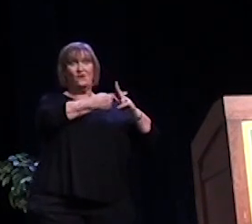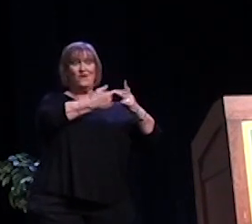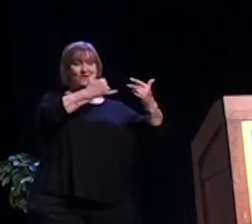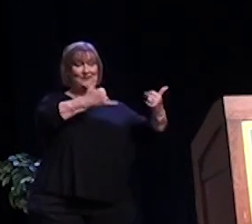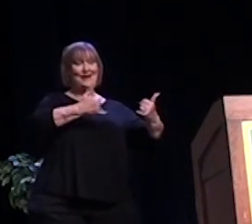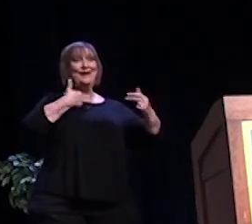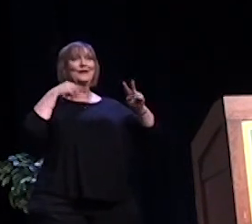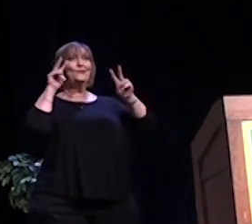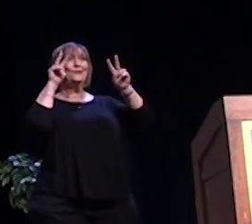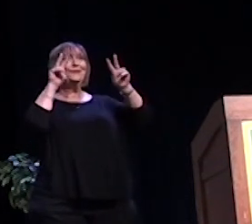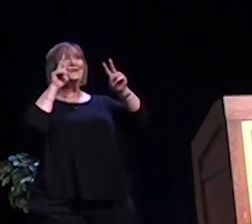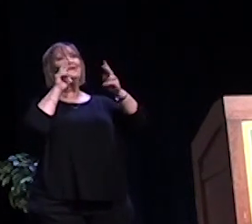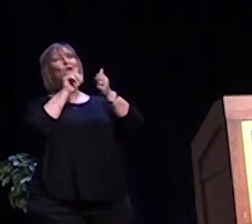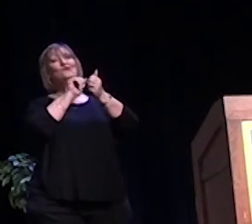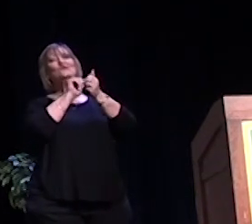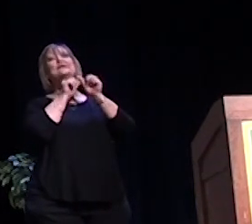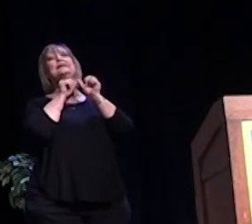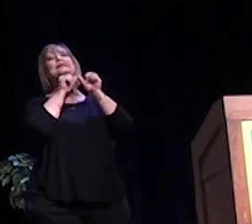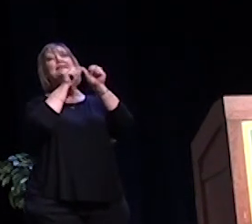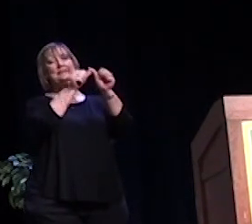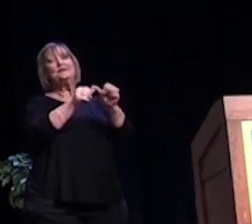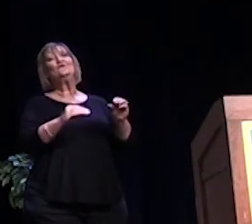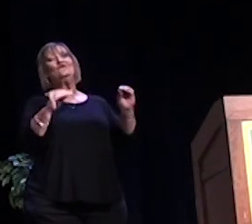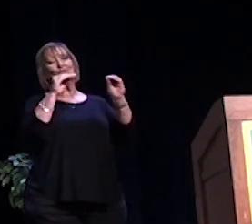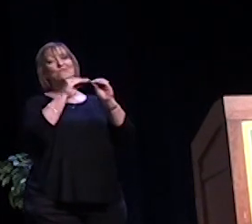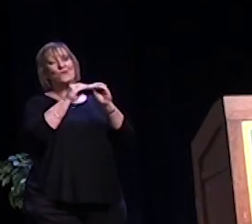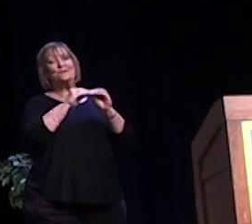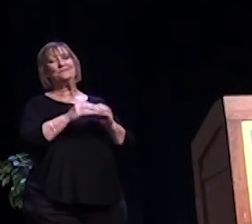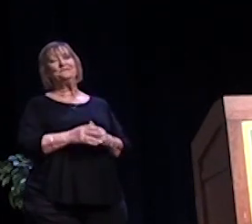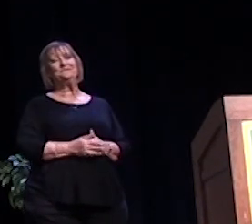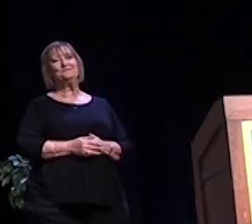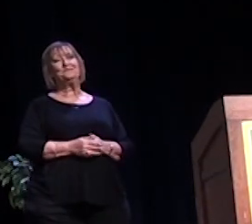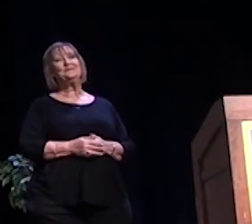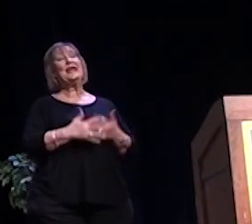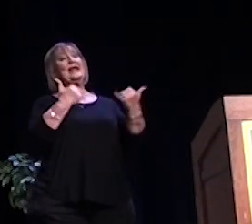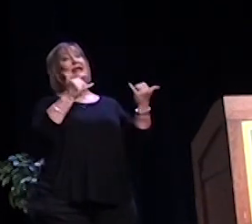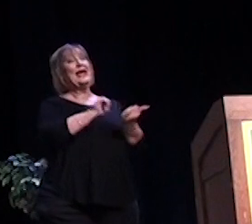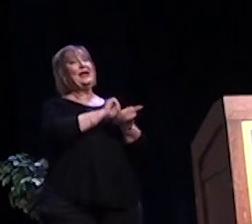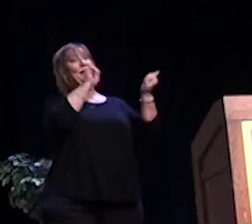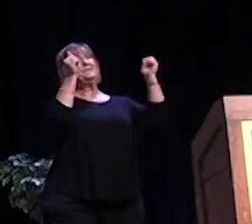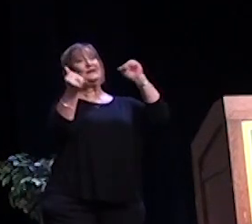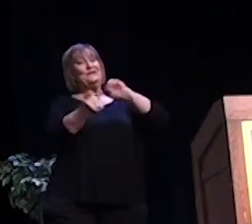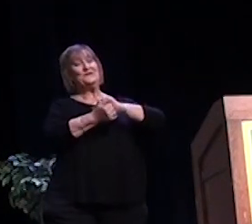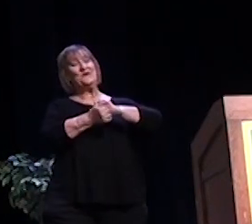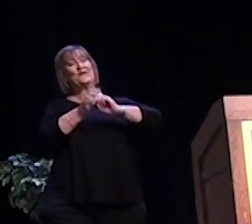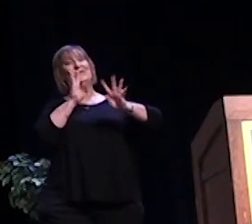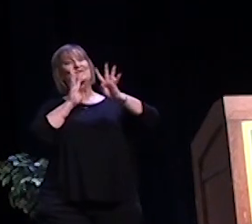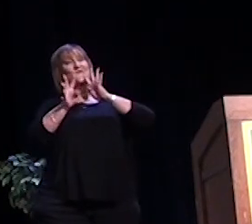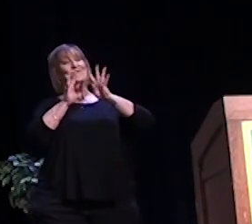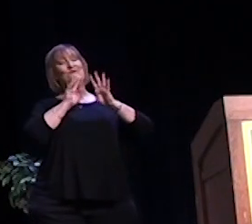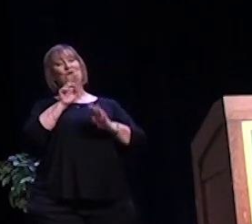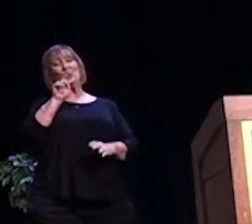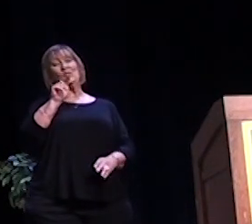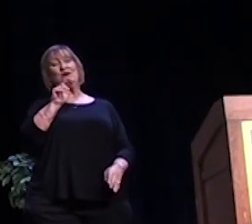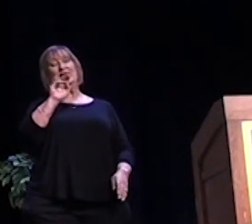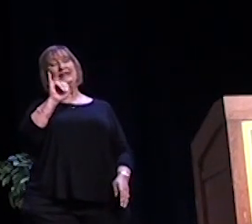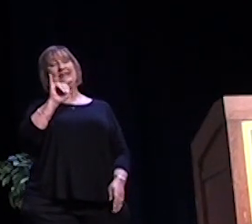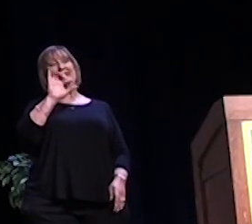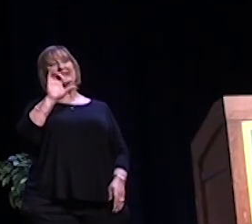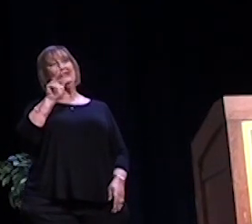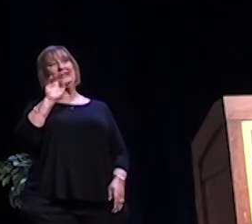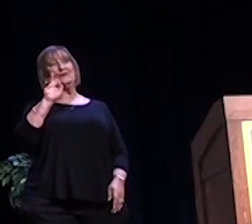forward to expand on going forward. So I'm going to switch gears a little bit. I'm going to talk to Nikisha Baker. Nikisha, you